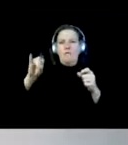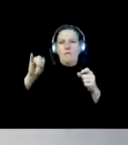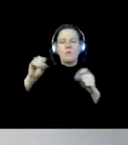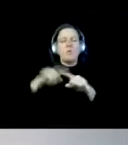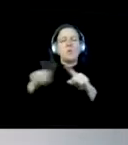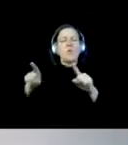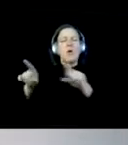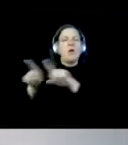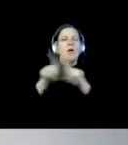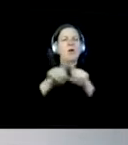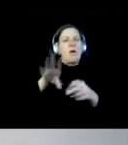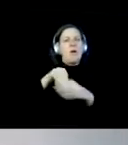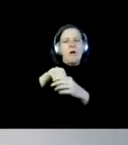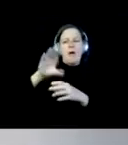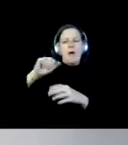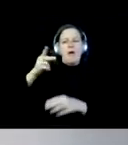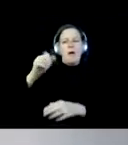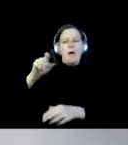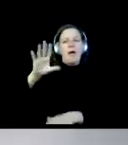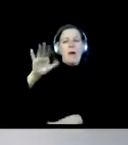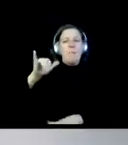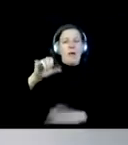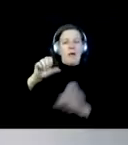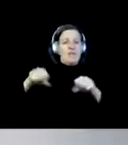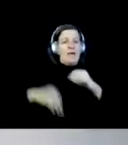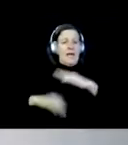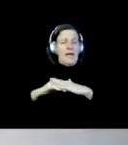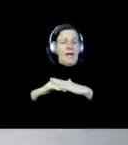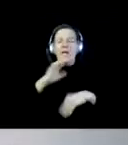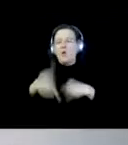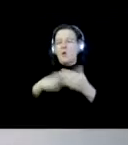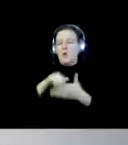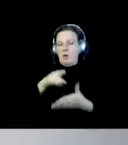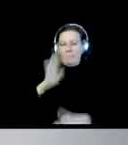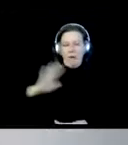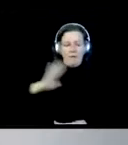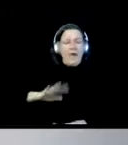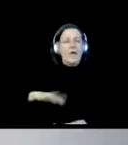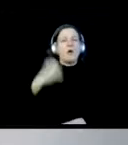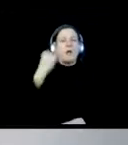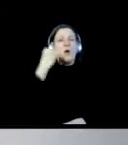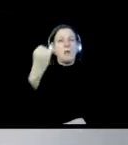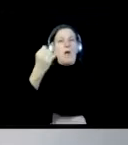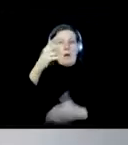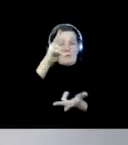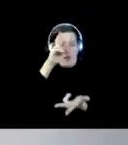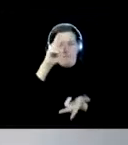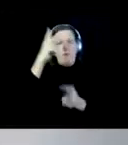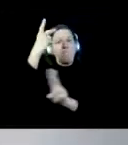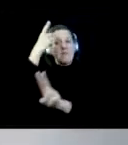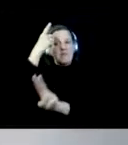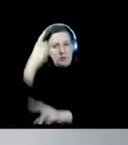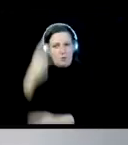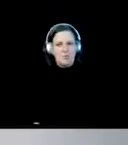the use of theory. And you spoke about this a bit earlier, about this idea of misunderstanding. And I wanted to ask